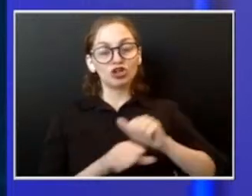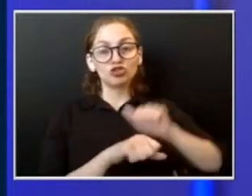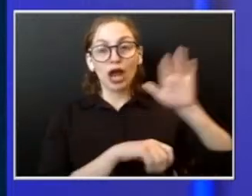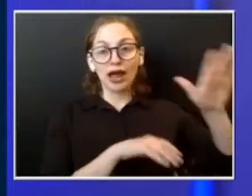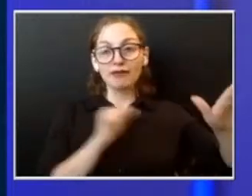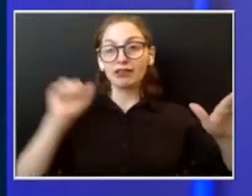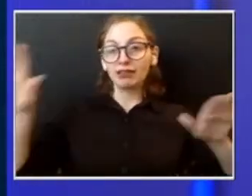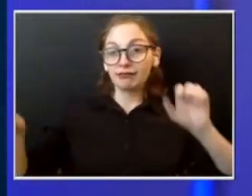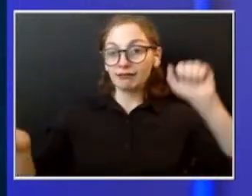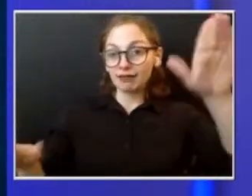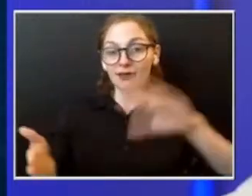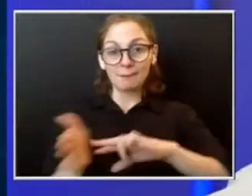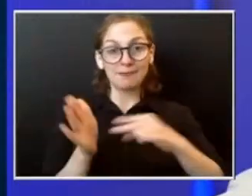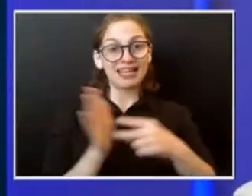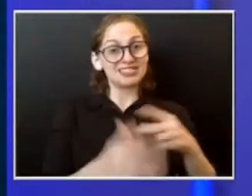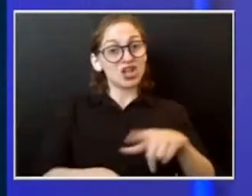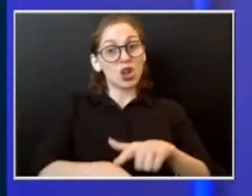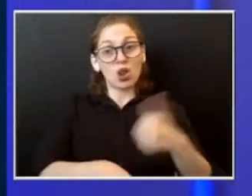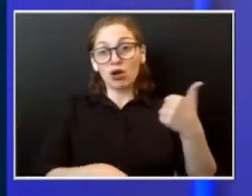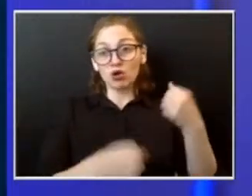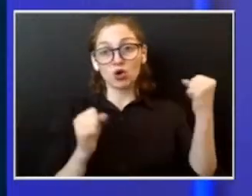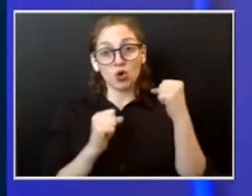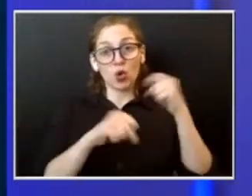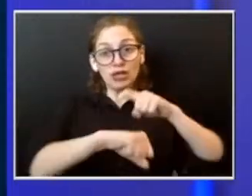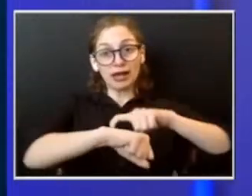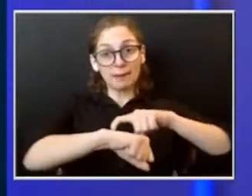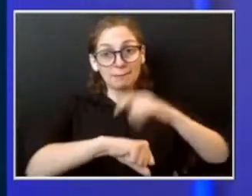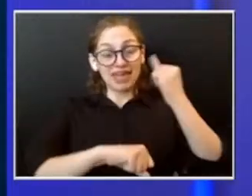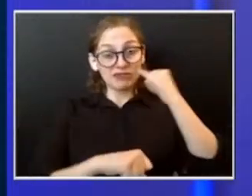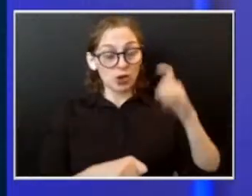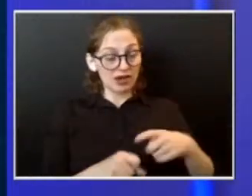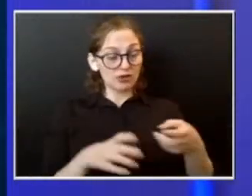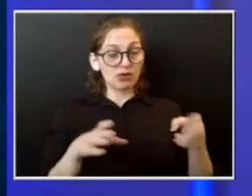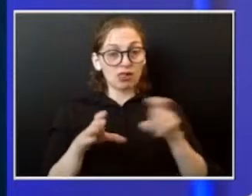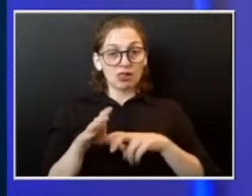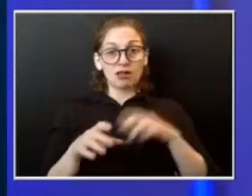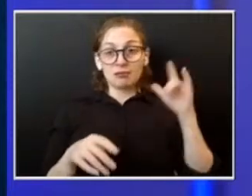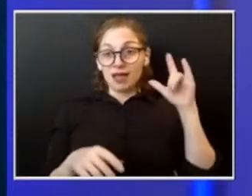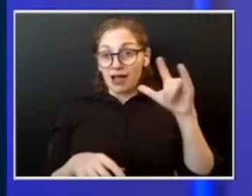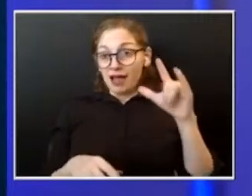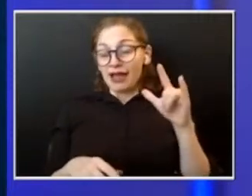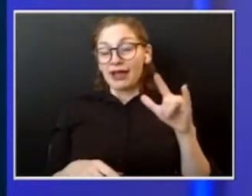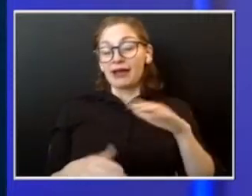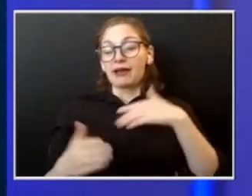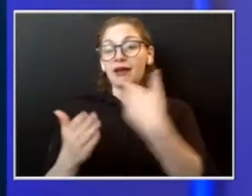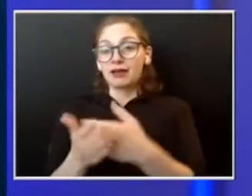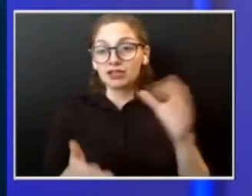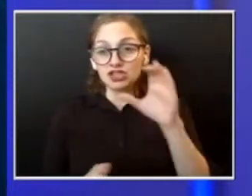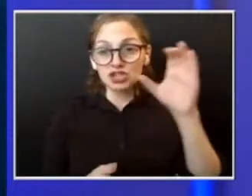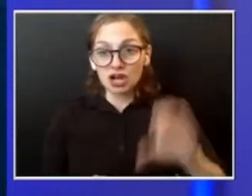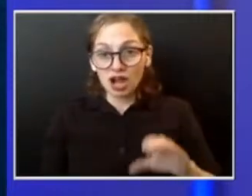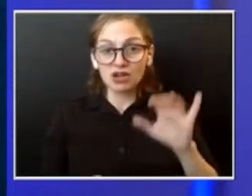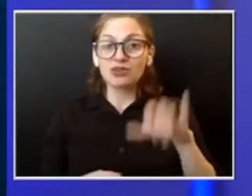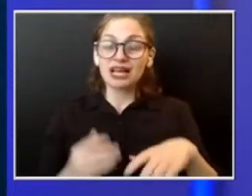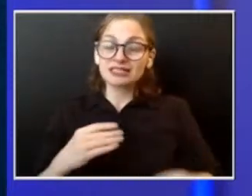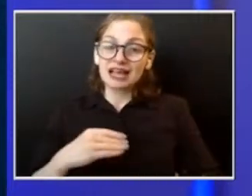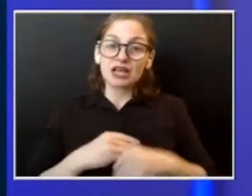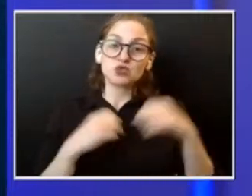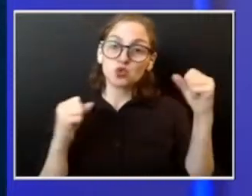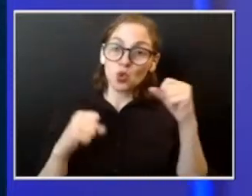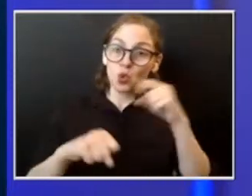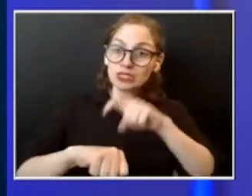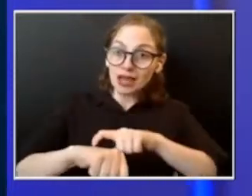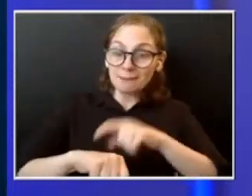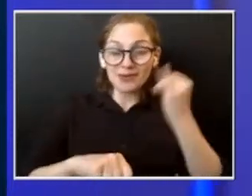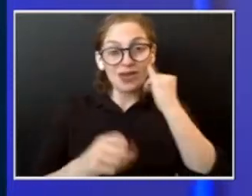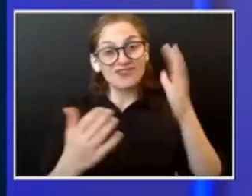plane and travel from here to Chicago, then that adds extra cold time. And if you get that organ and it's not suitable, it might